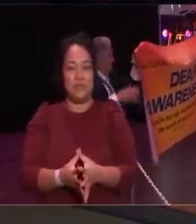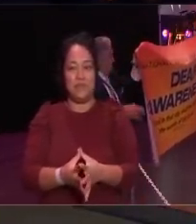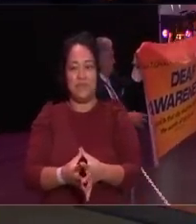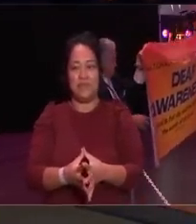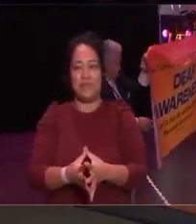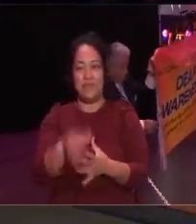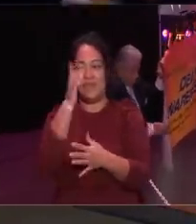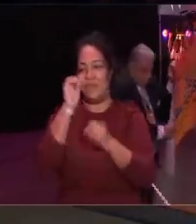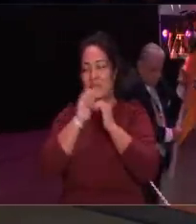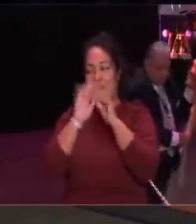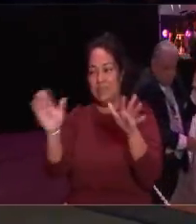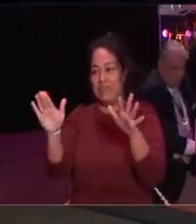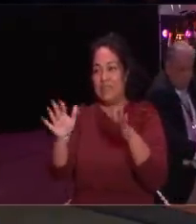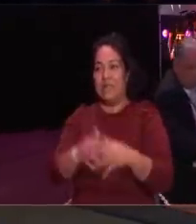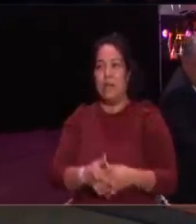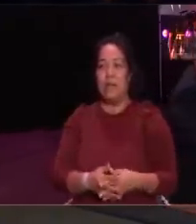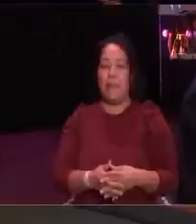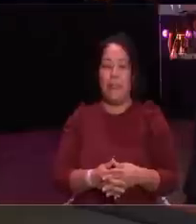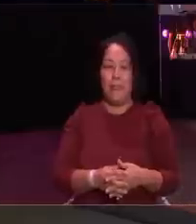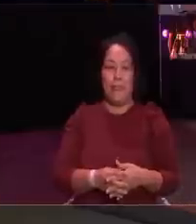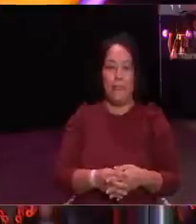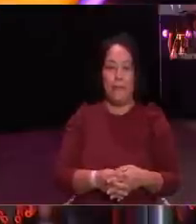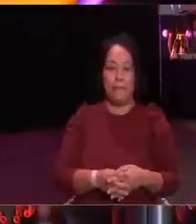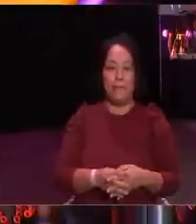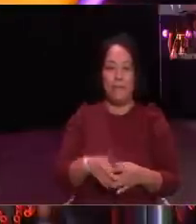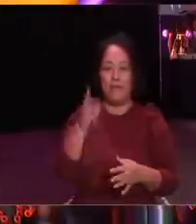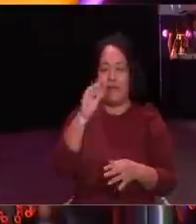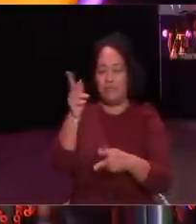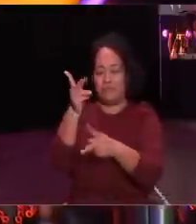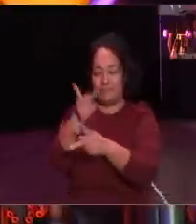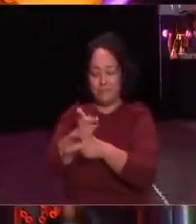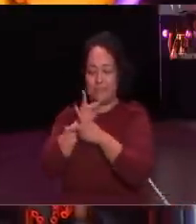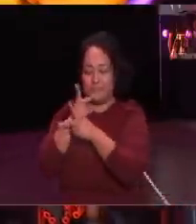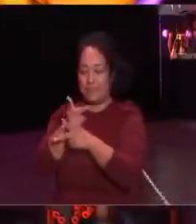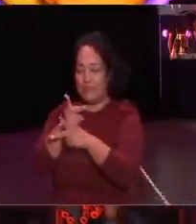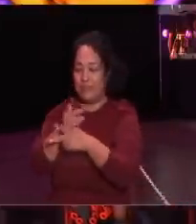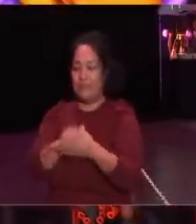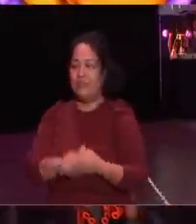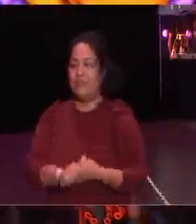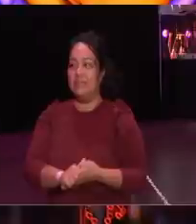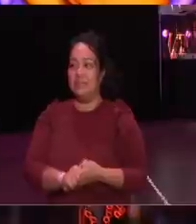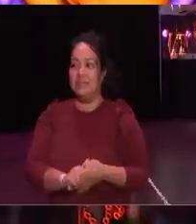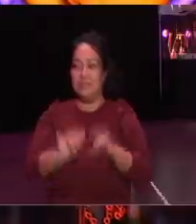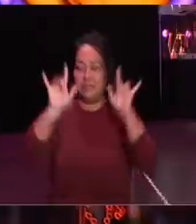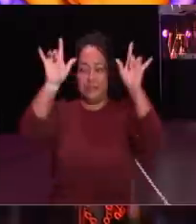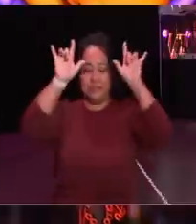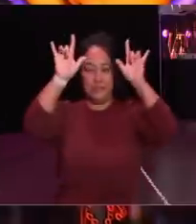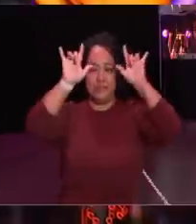Dios los bendiga. God bless you. Dios los guarde. God keep you.